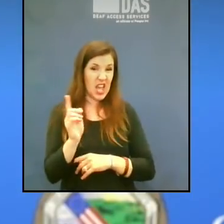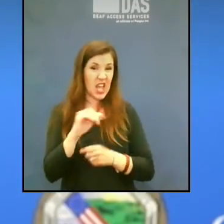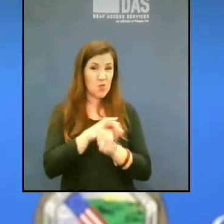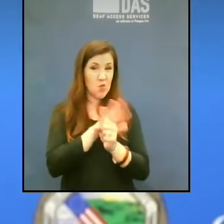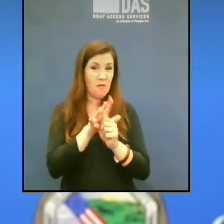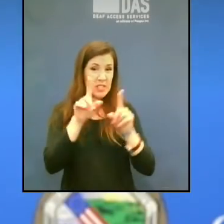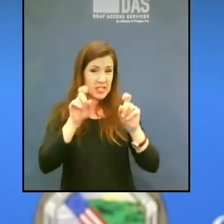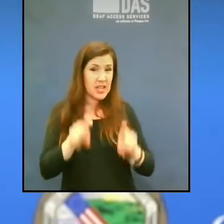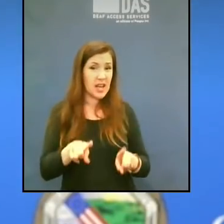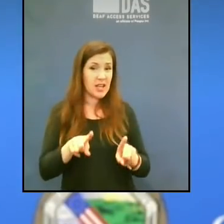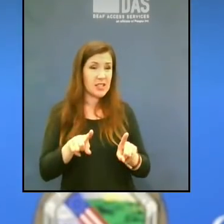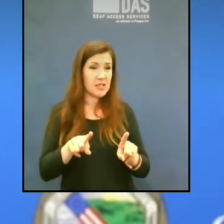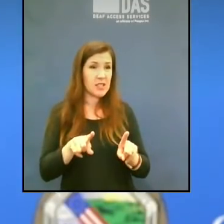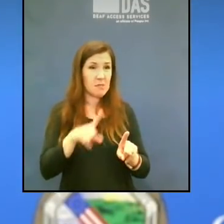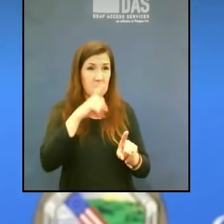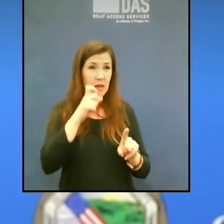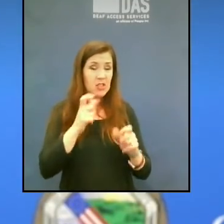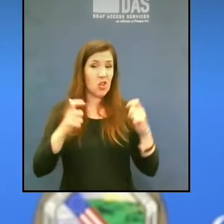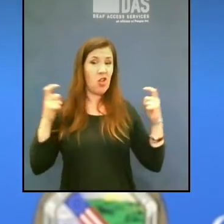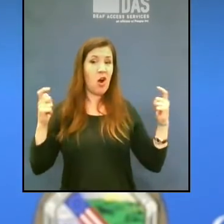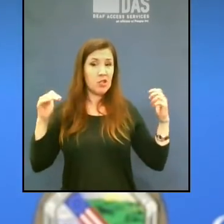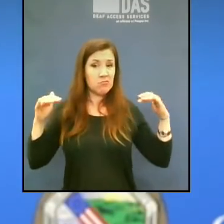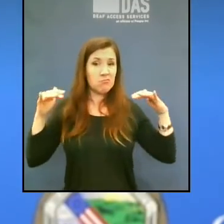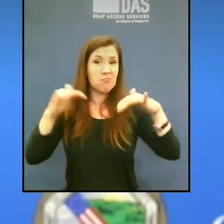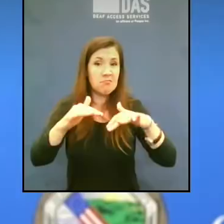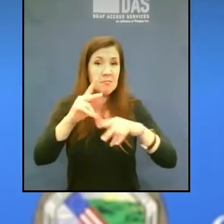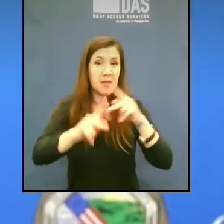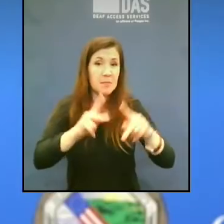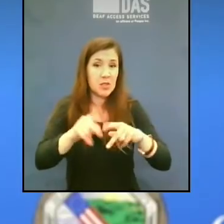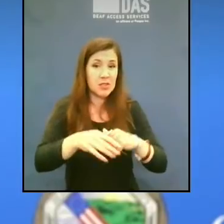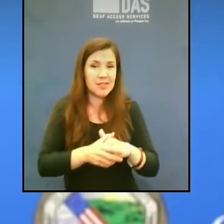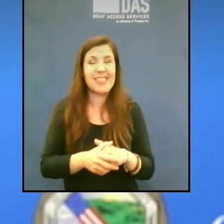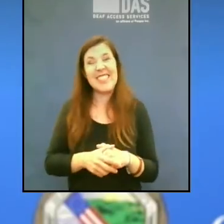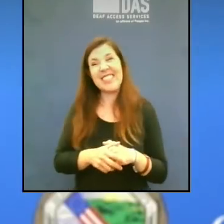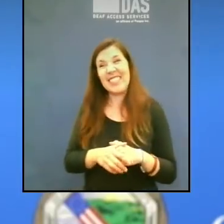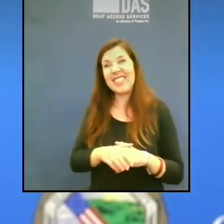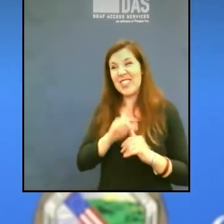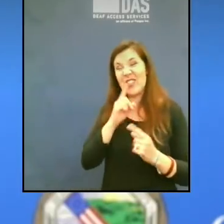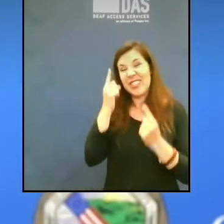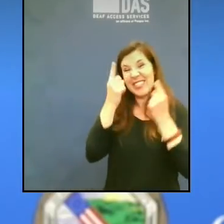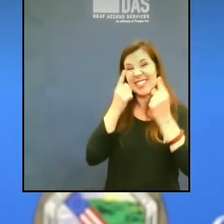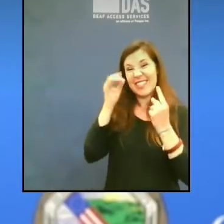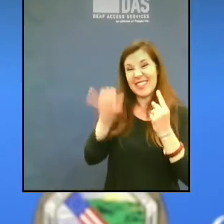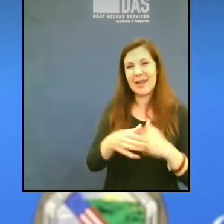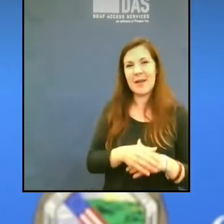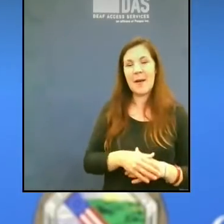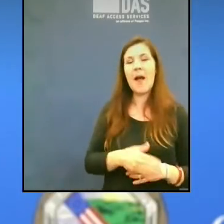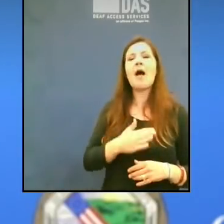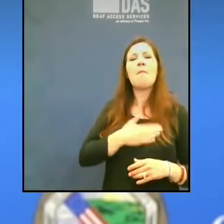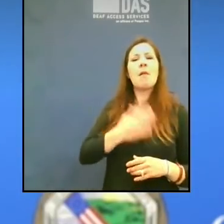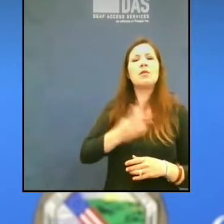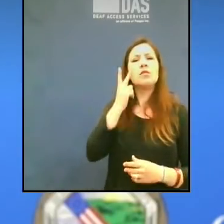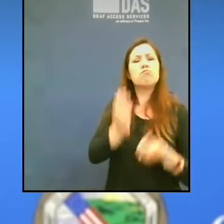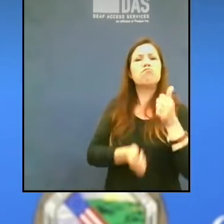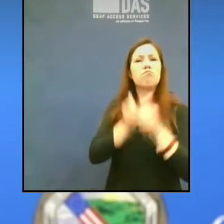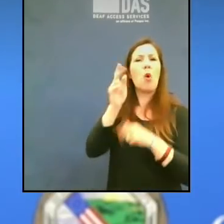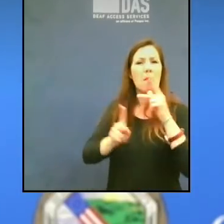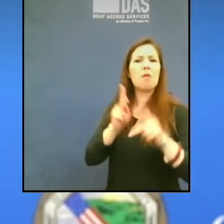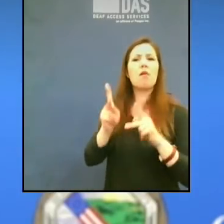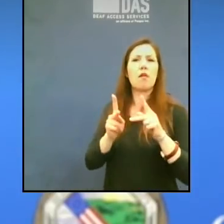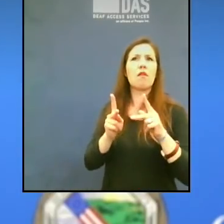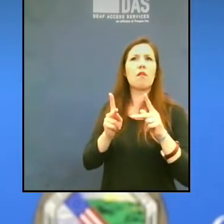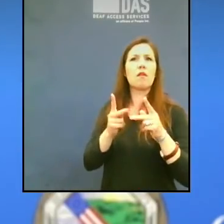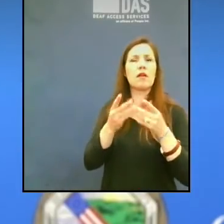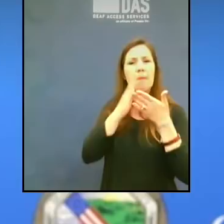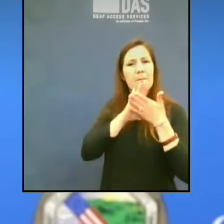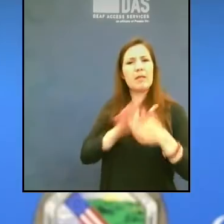since they've been in these large crowds? They should consider it. I'm glad to see the vast majority of people who've been at the